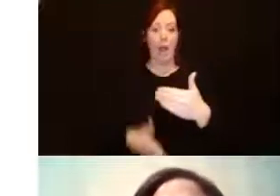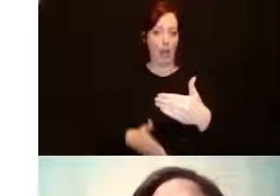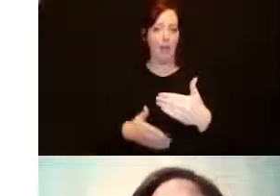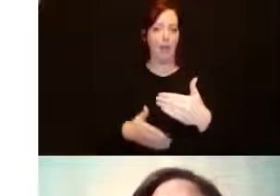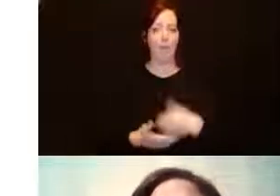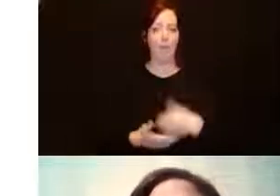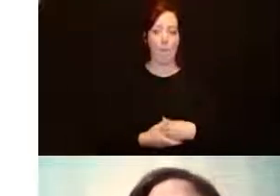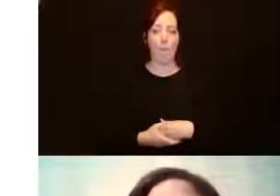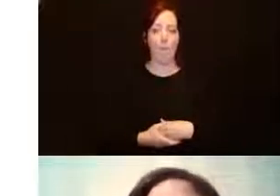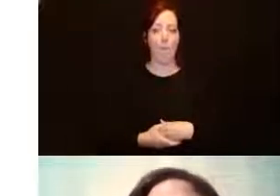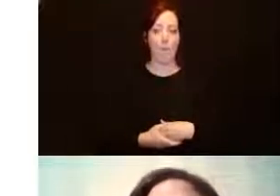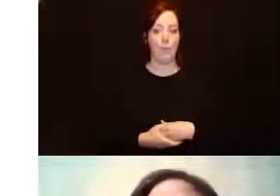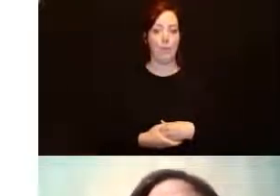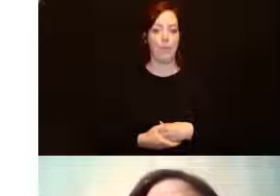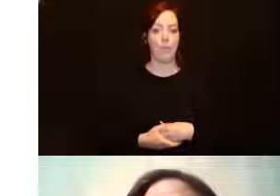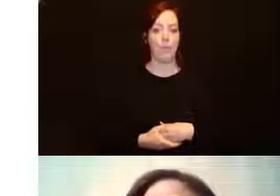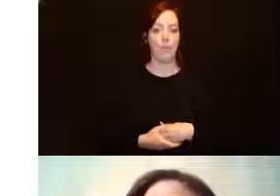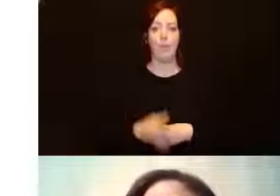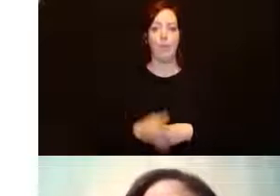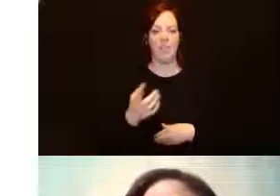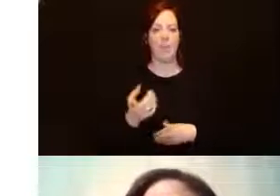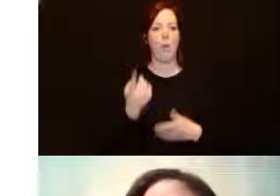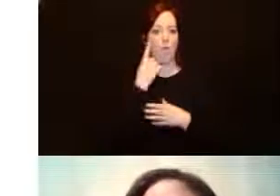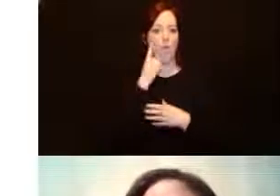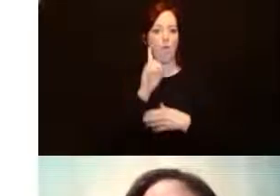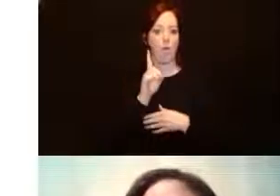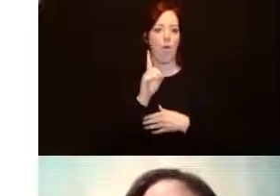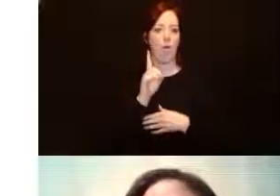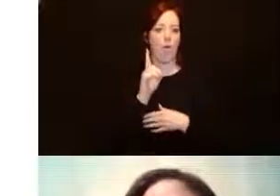then for the adult, this